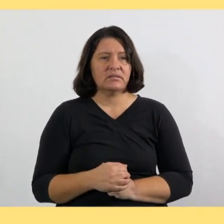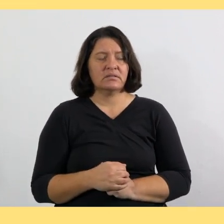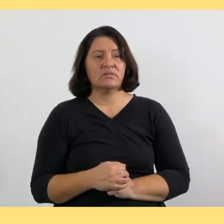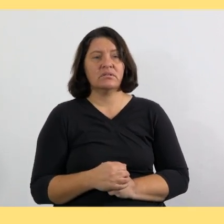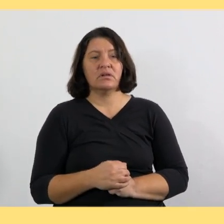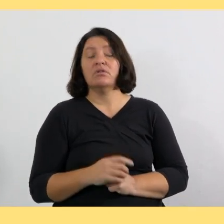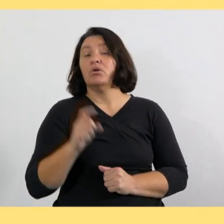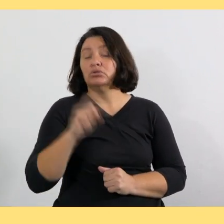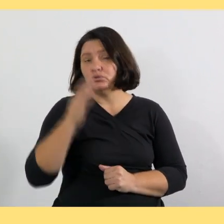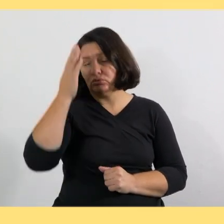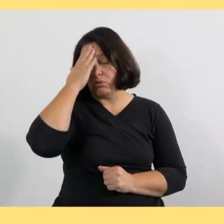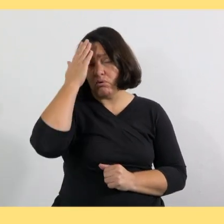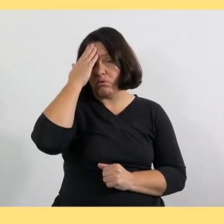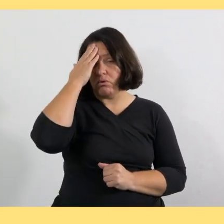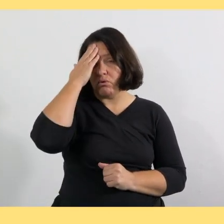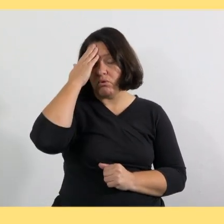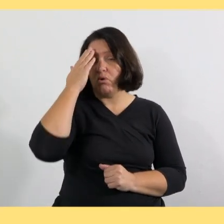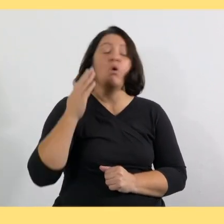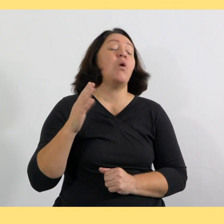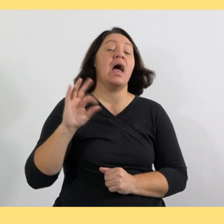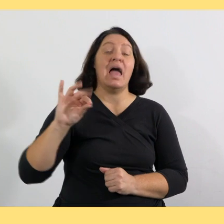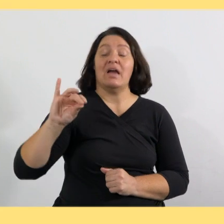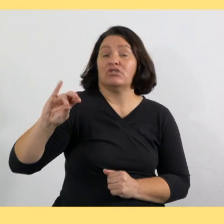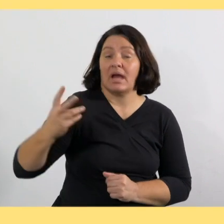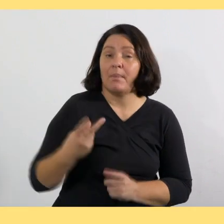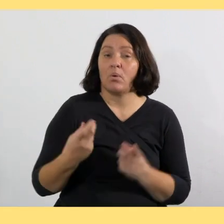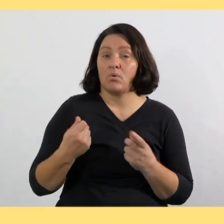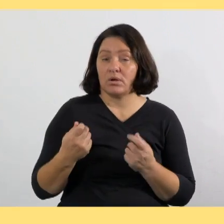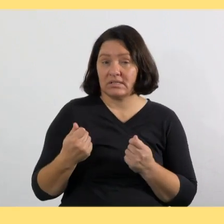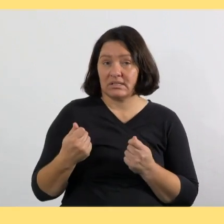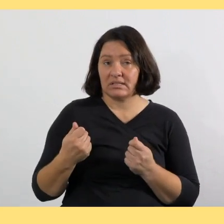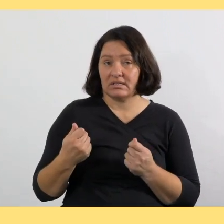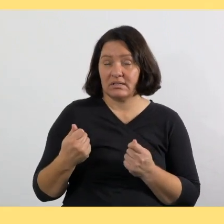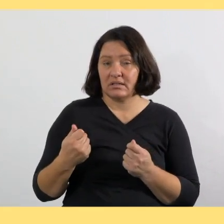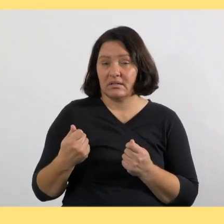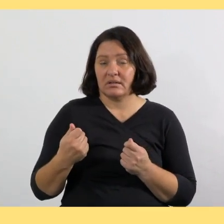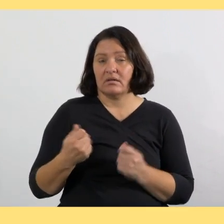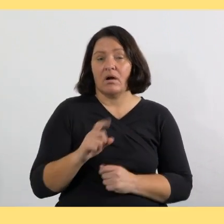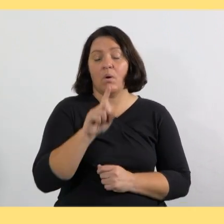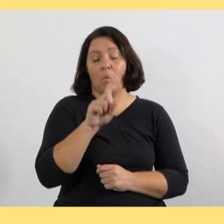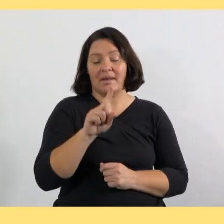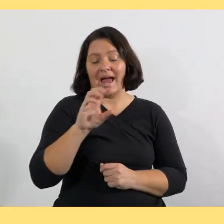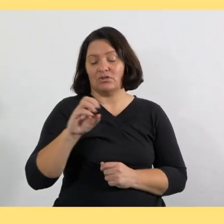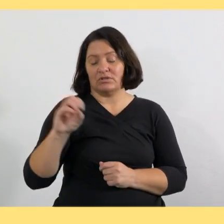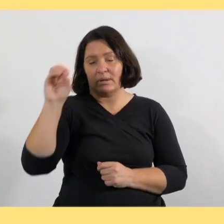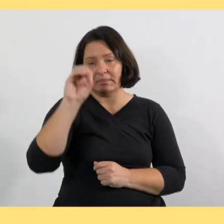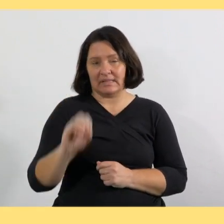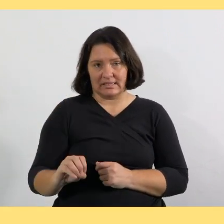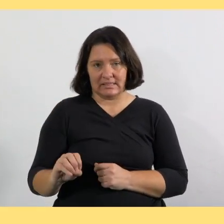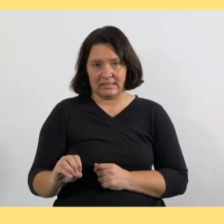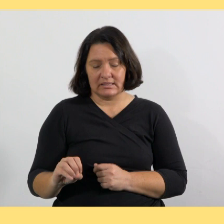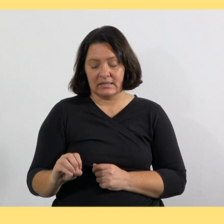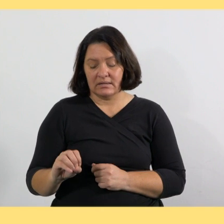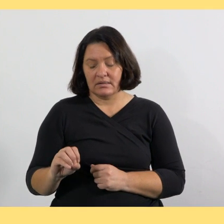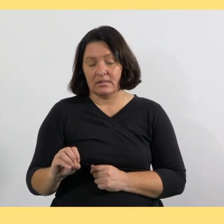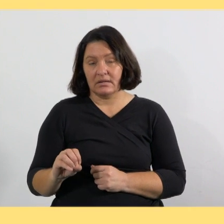time cost is 100%. And markup according to this particular question is